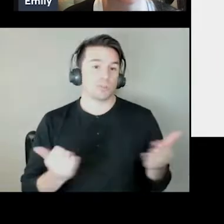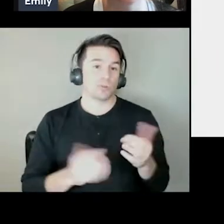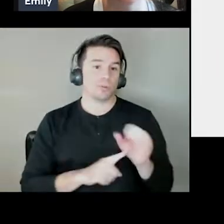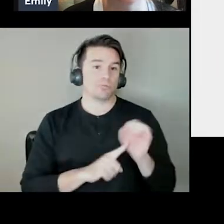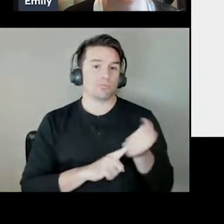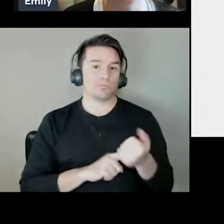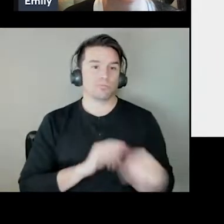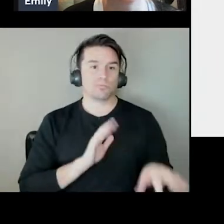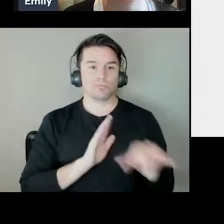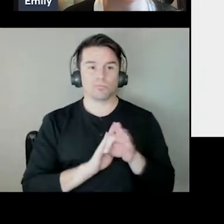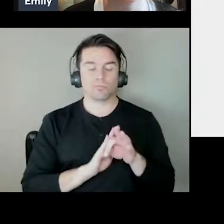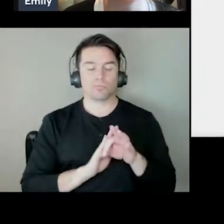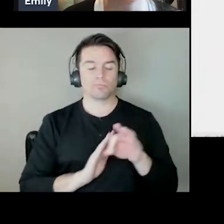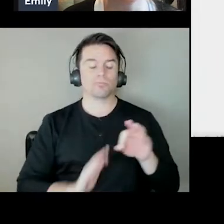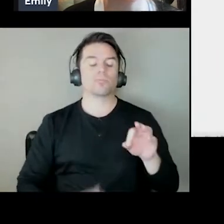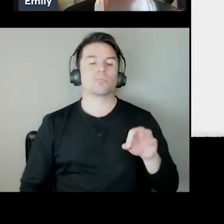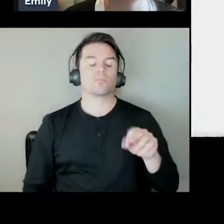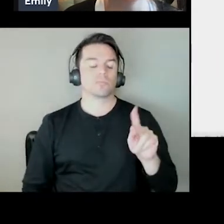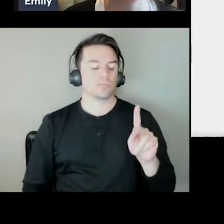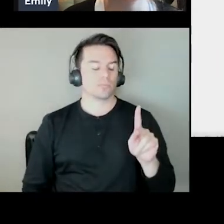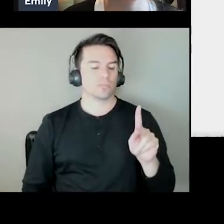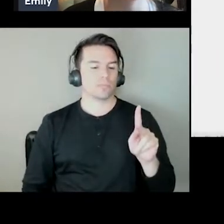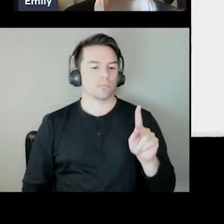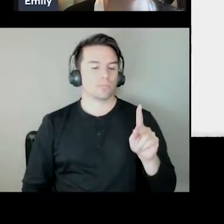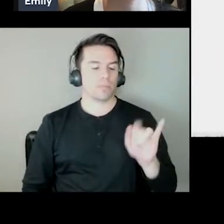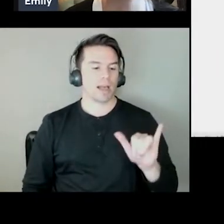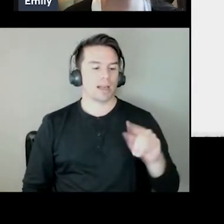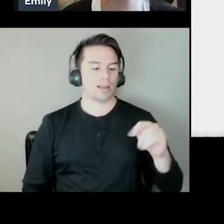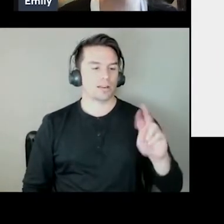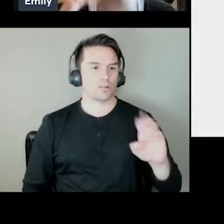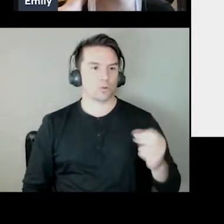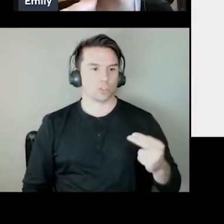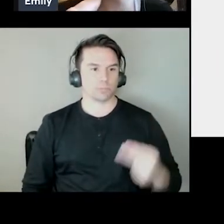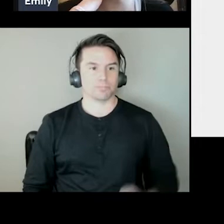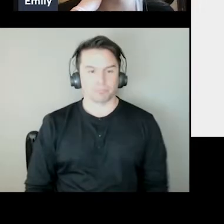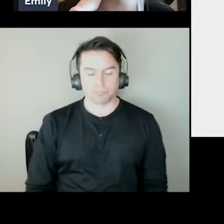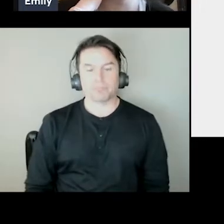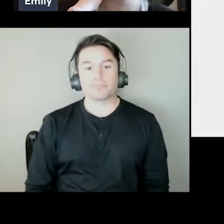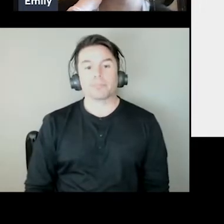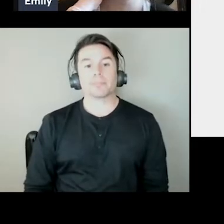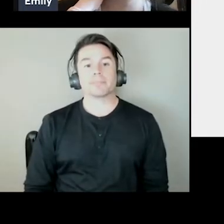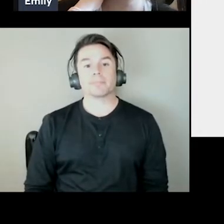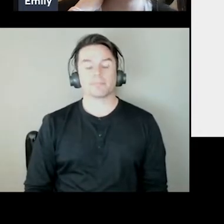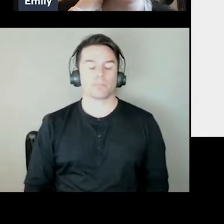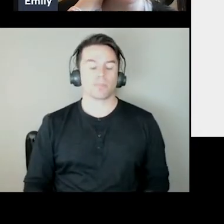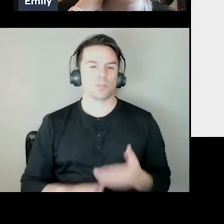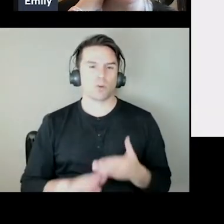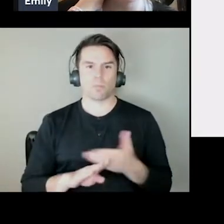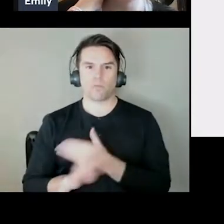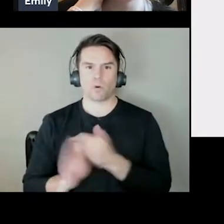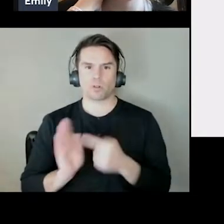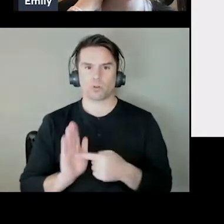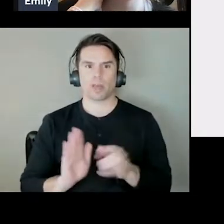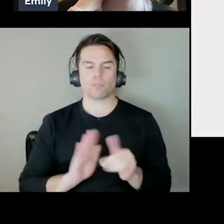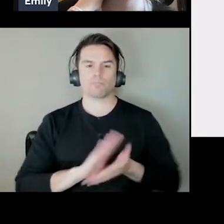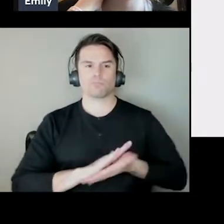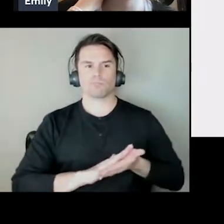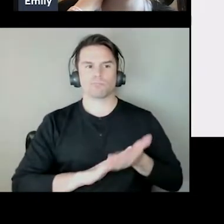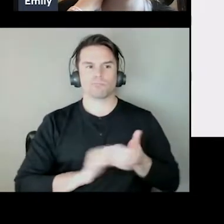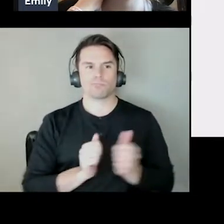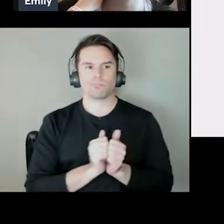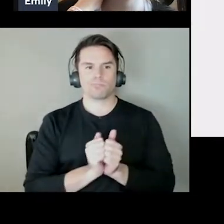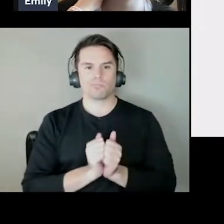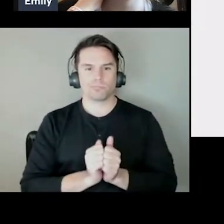PyTorch. Now, before I actually take you through this, let me run all of these cells together, and we can probably just take a